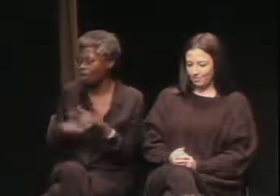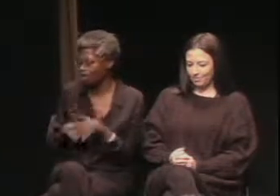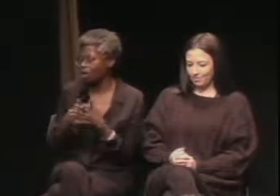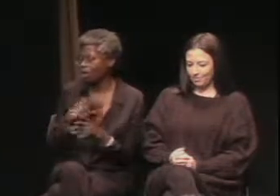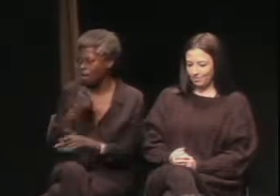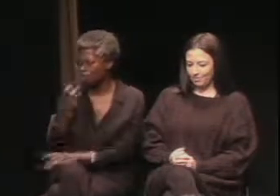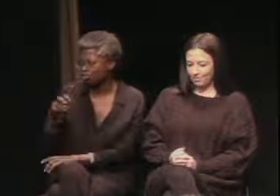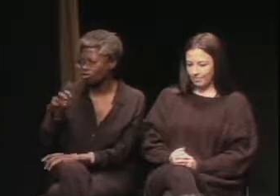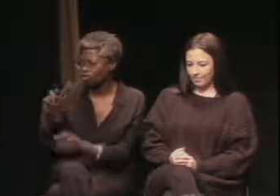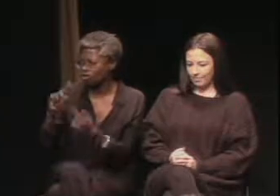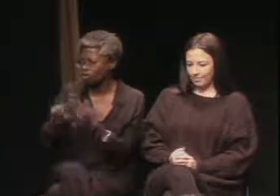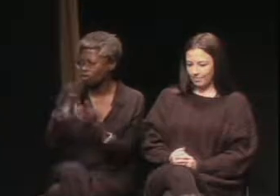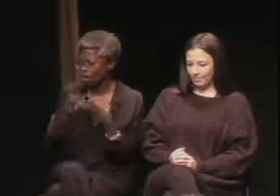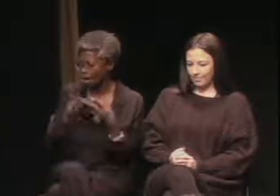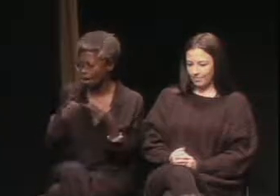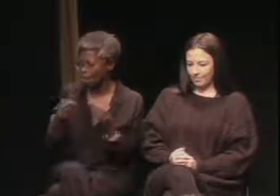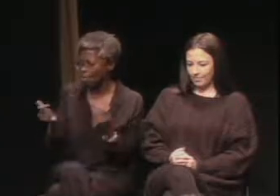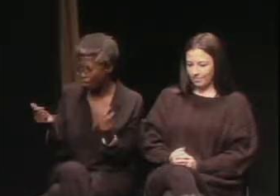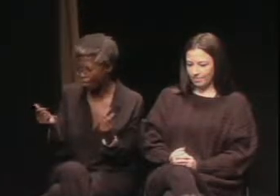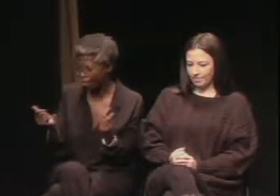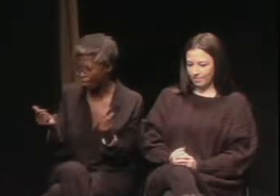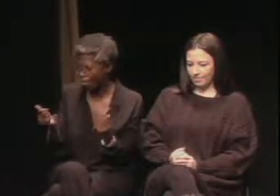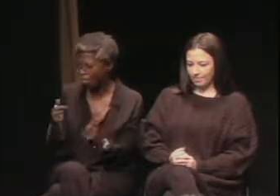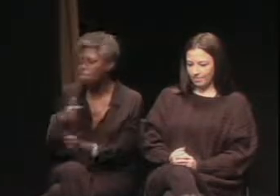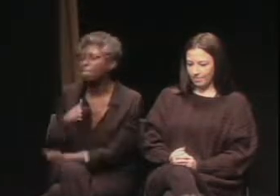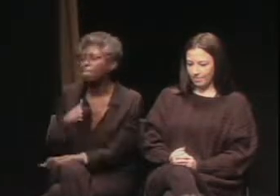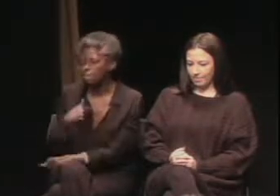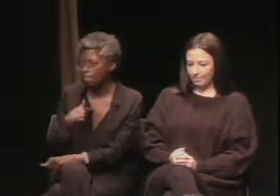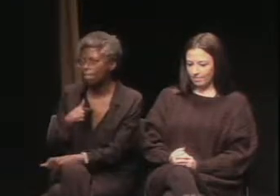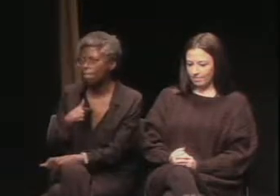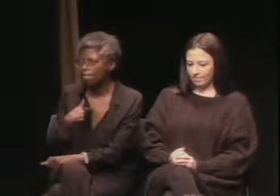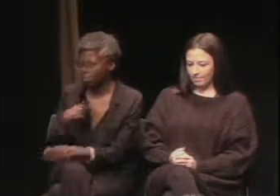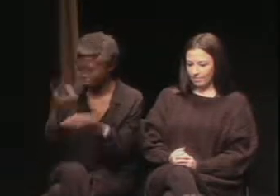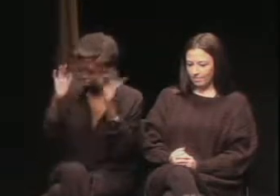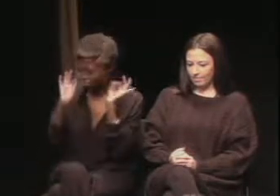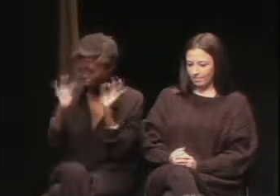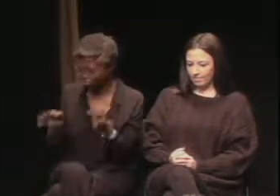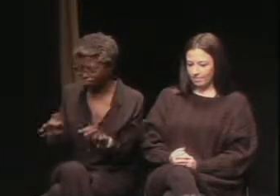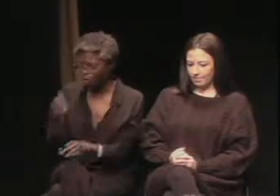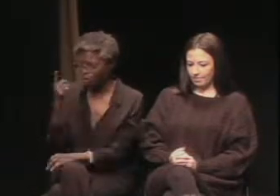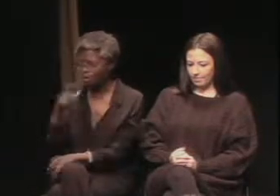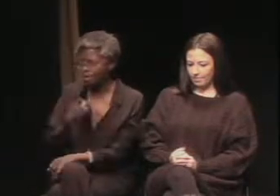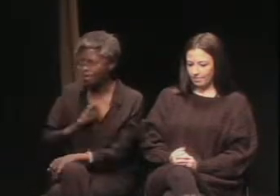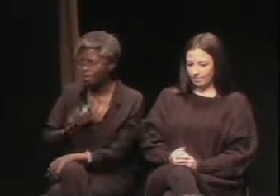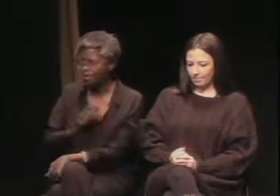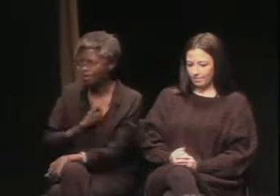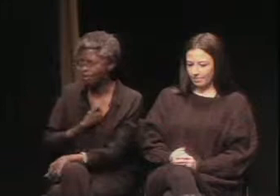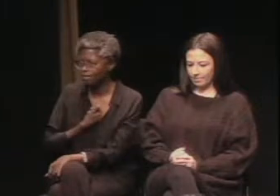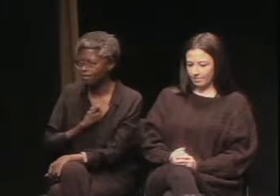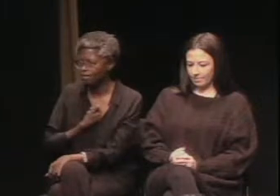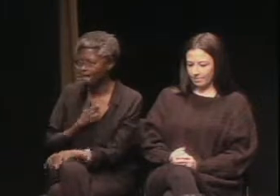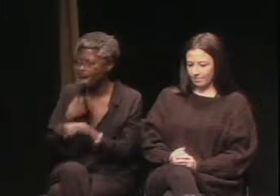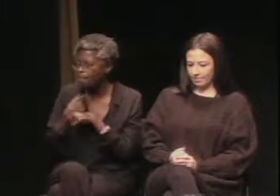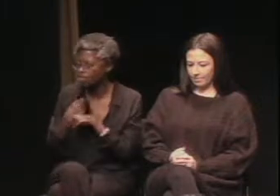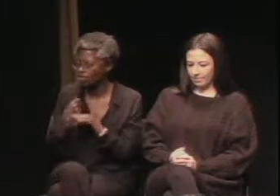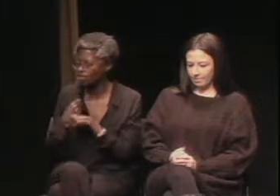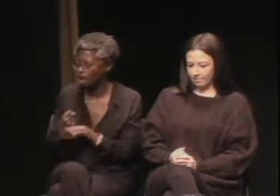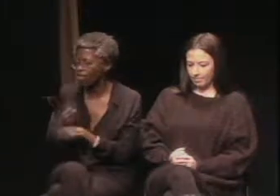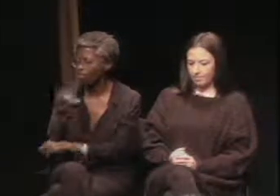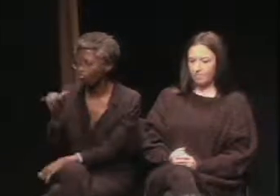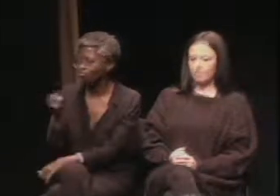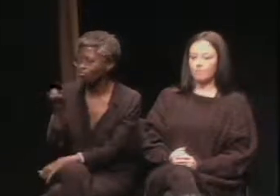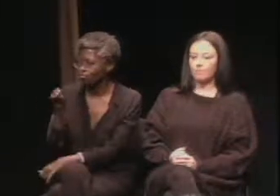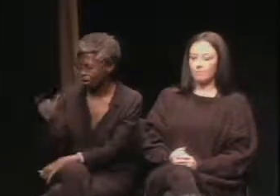journey to healing was declaring for myself that I generate joy.